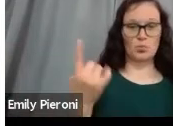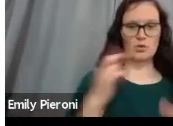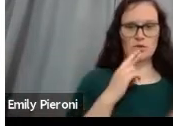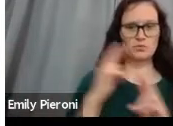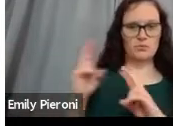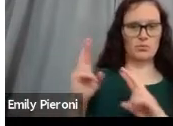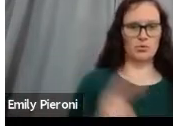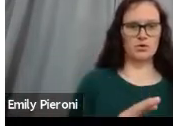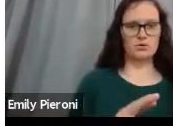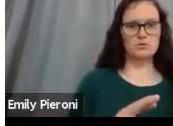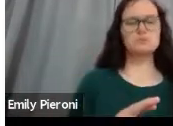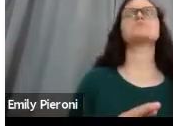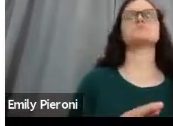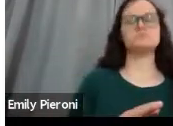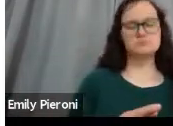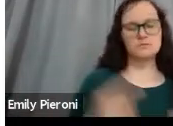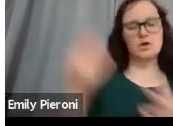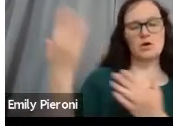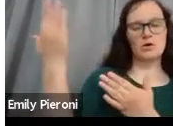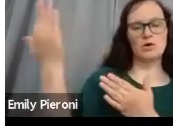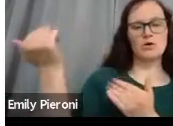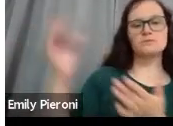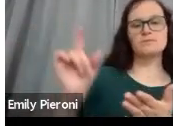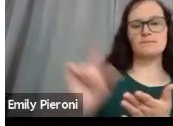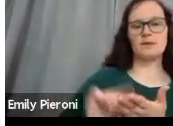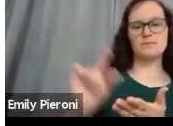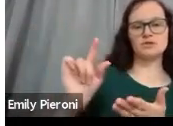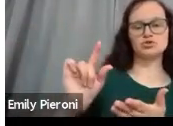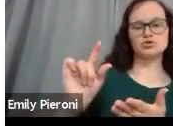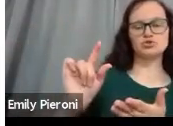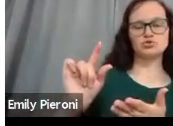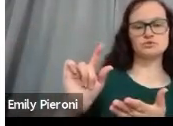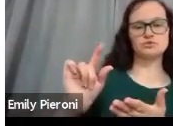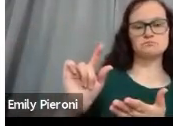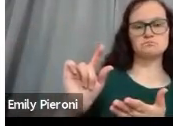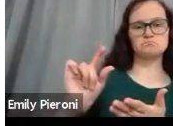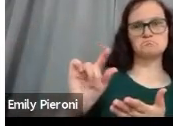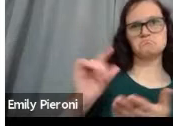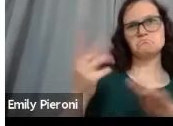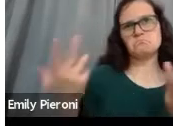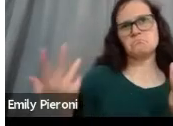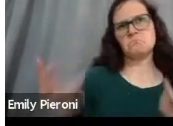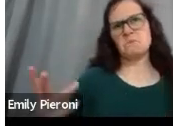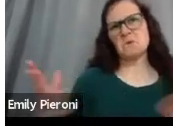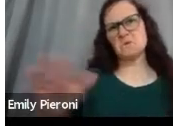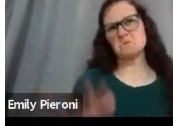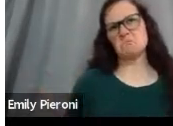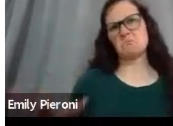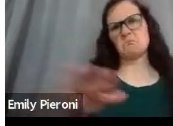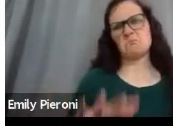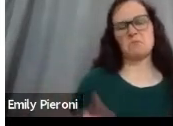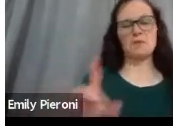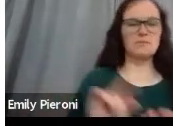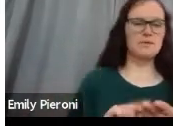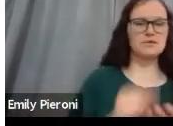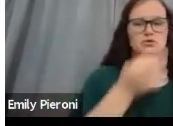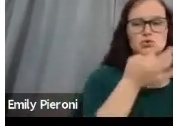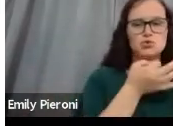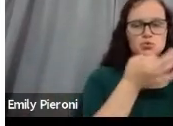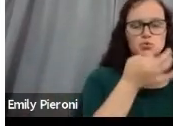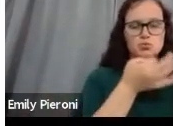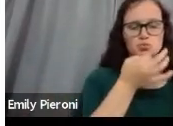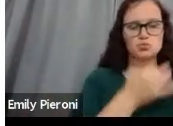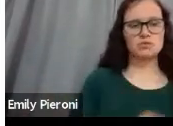And we hope to have all the popular studies wrapped up here for publication very soon.